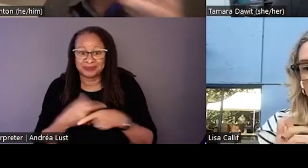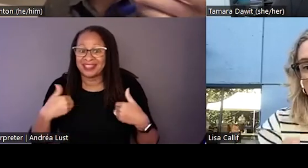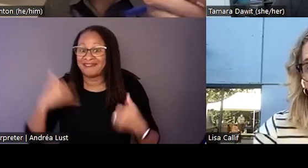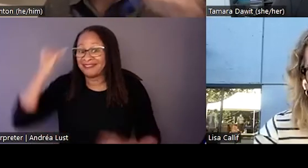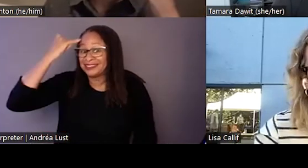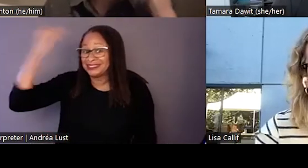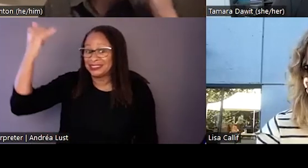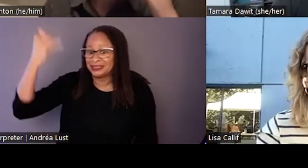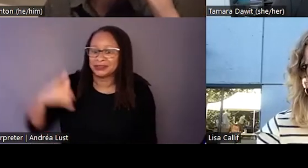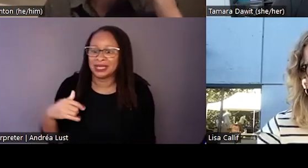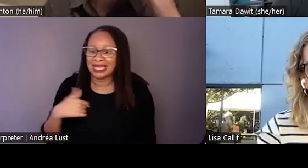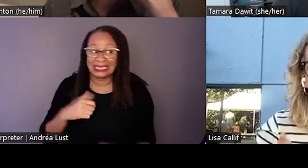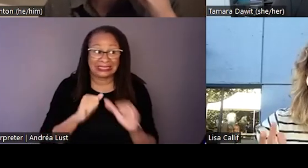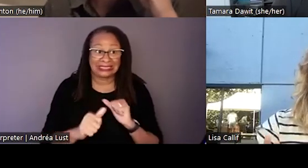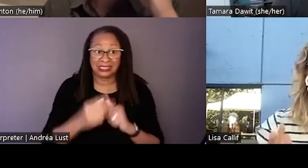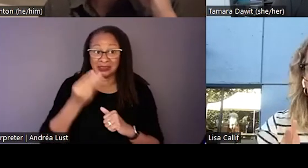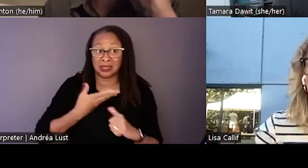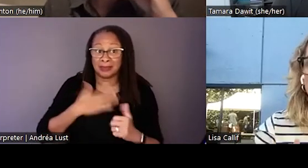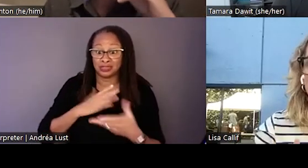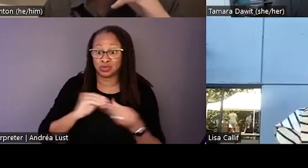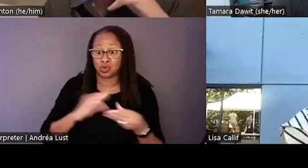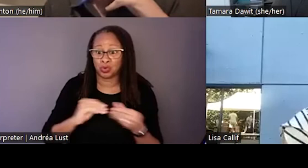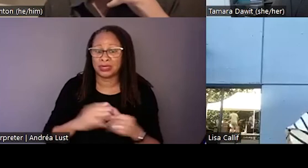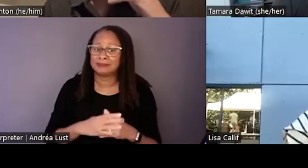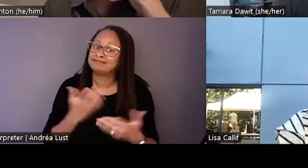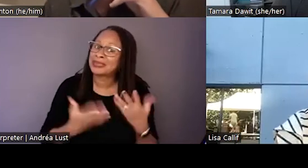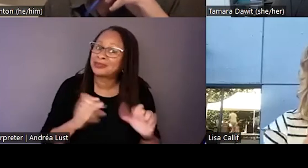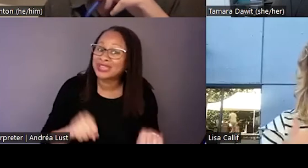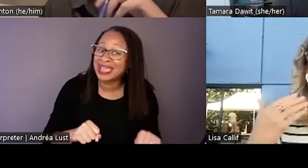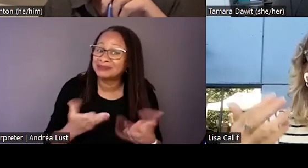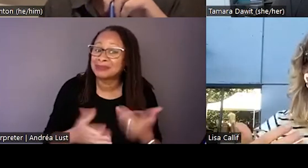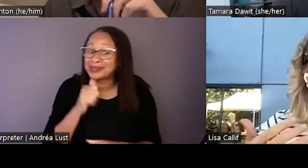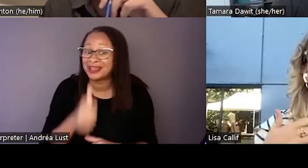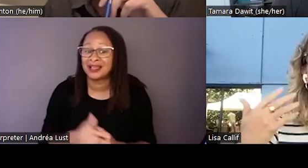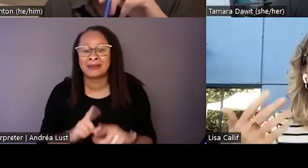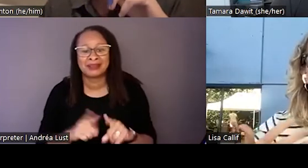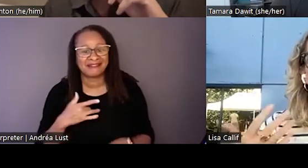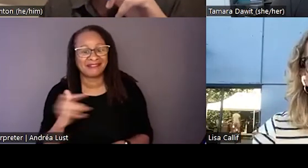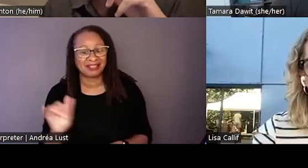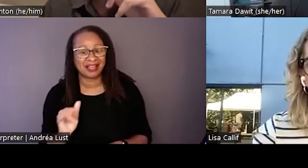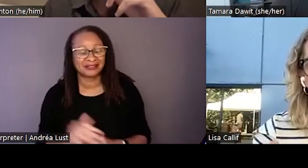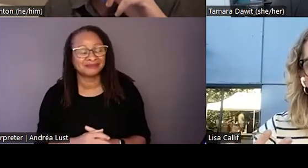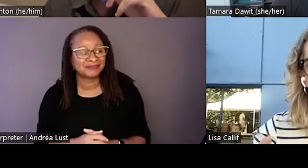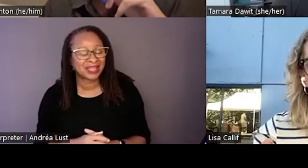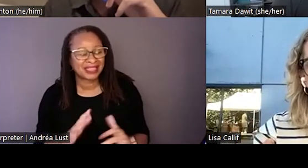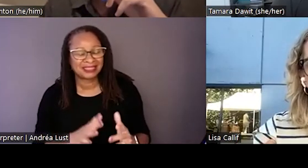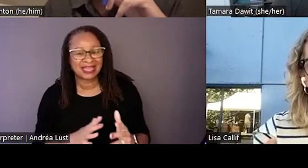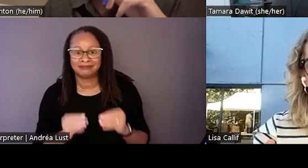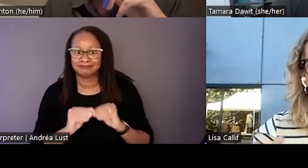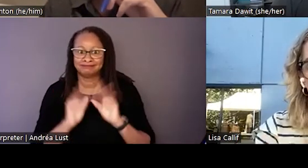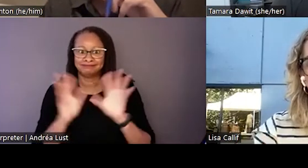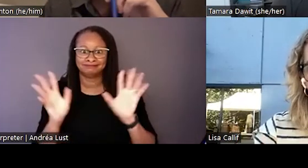that, well, I can still tell my story. And it's like, maybe you can, maybe you can't. But I just feel like that transparency